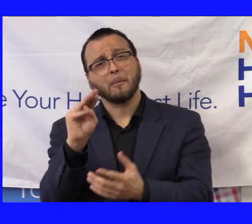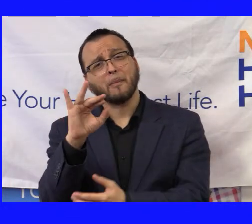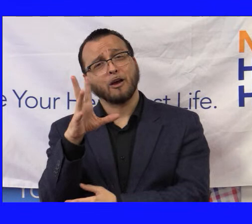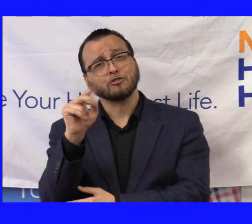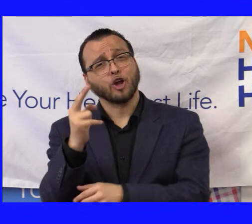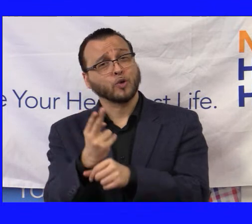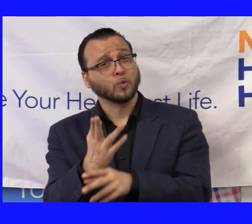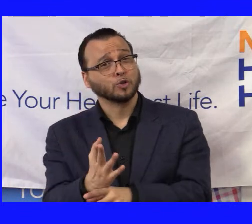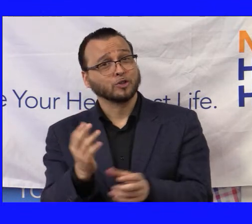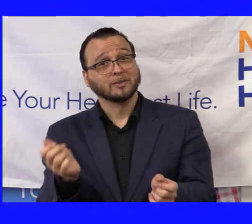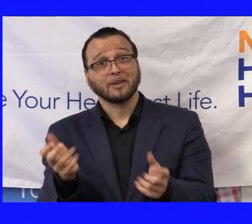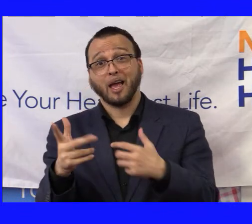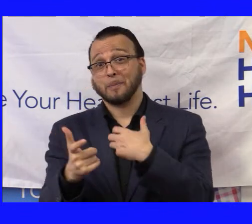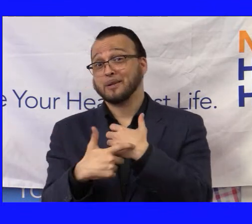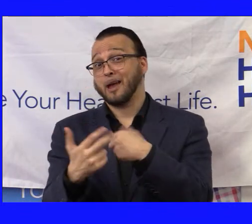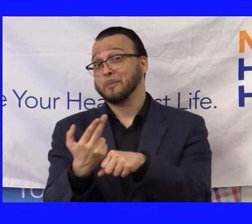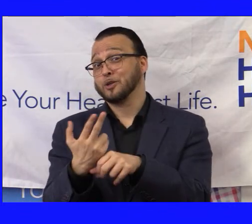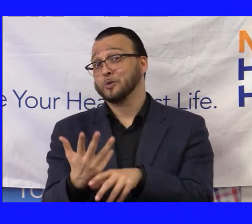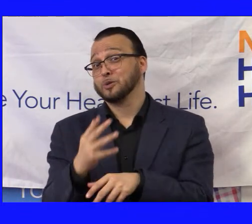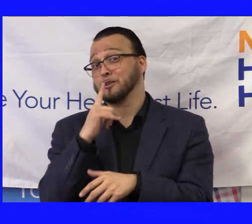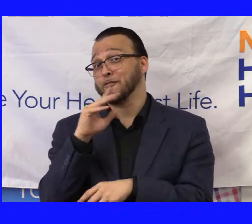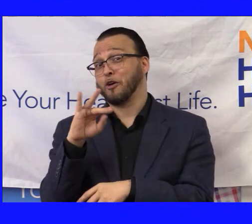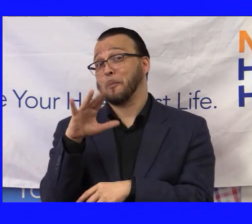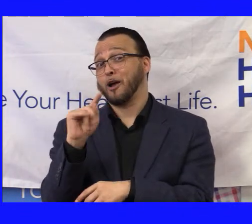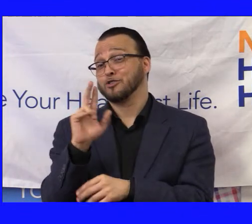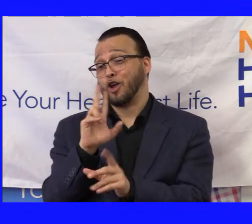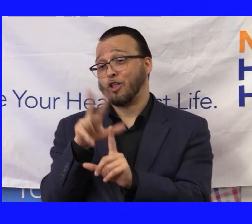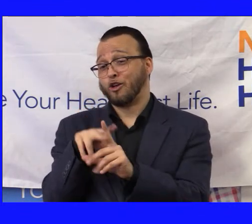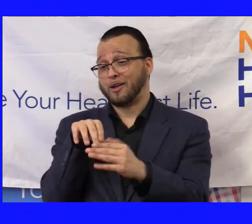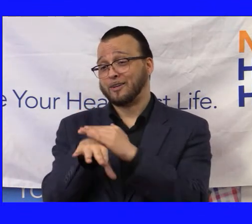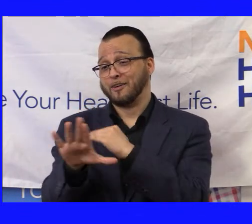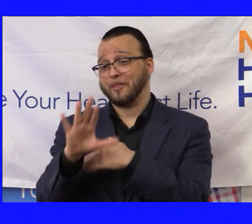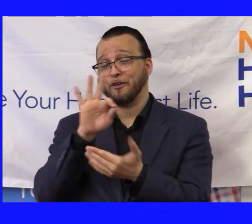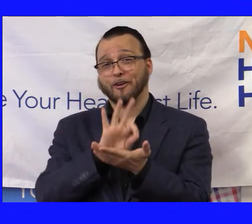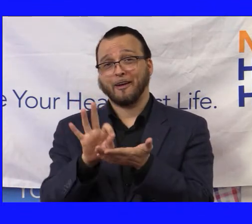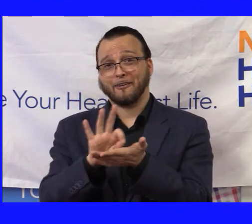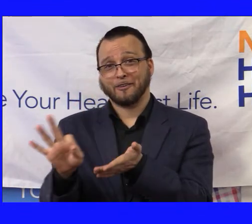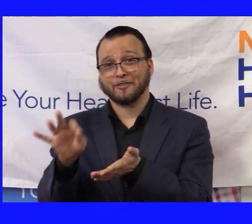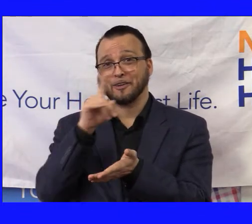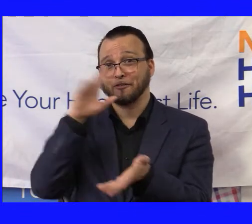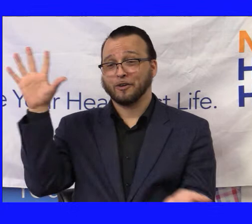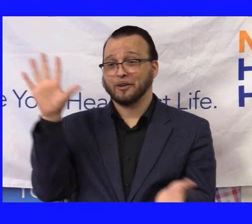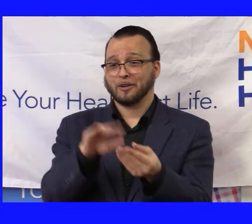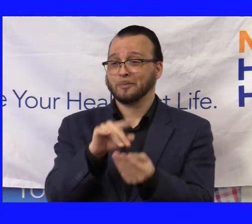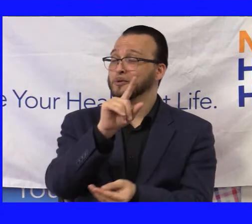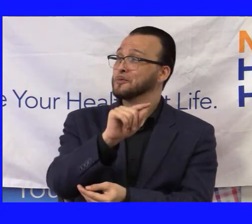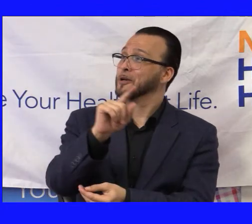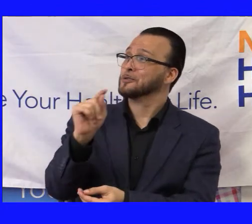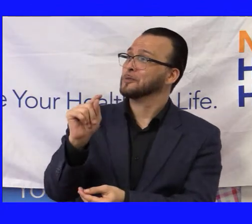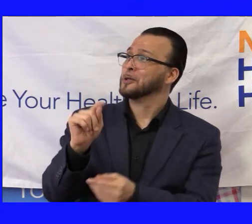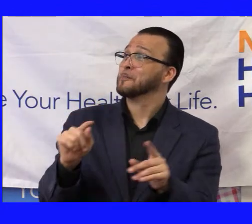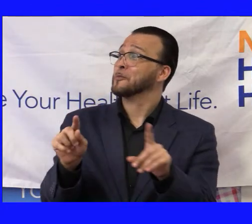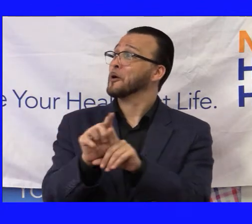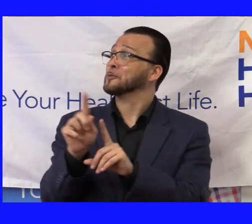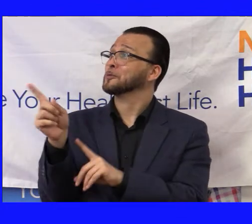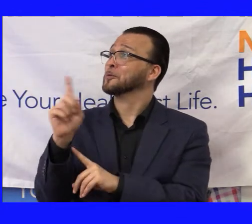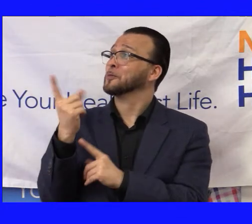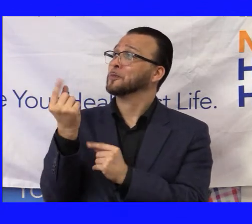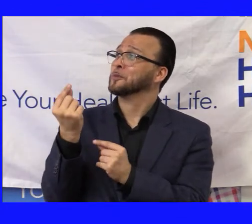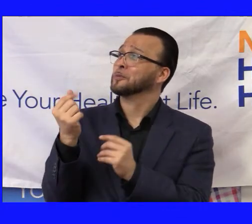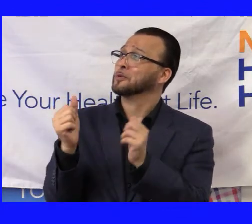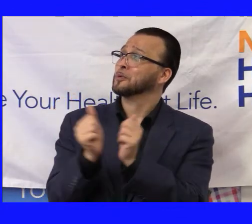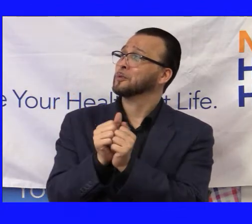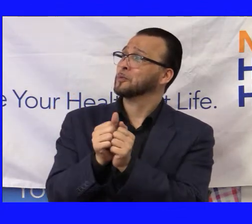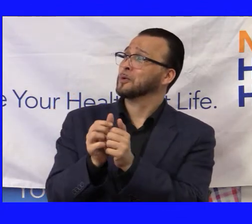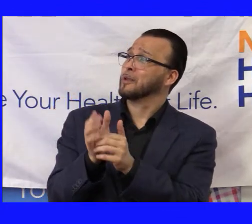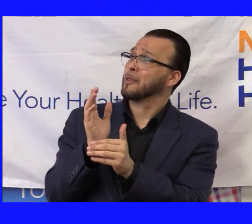times users of MyChart log into their accounts. So here's just a snapshot of our overall data for 2020, as well as where we stood as of late